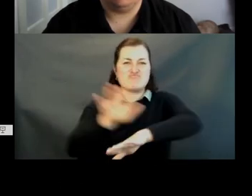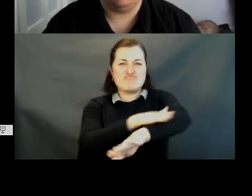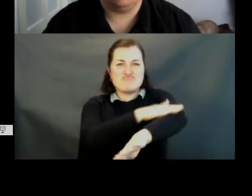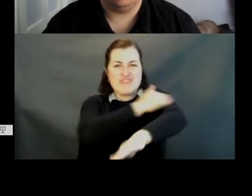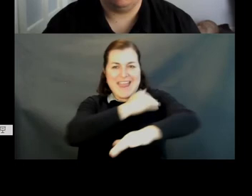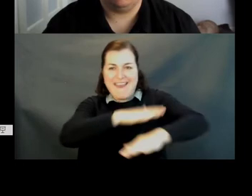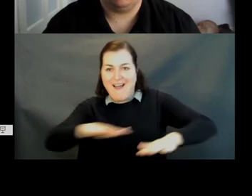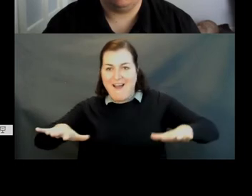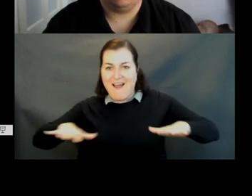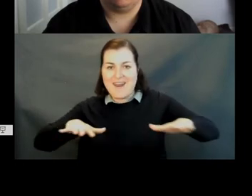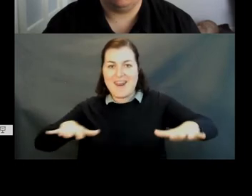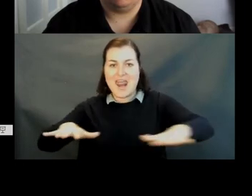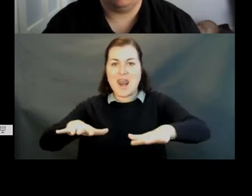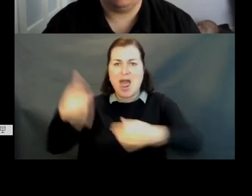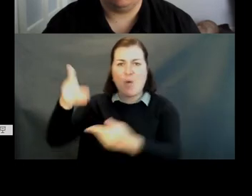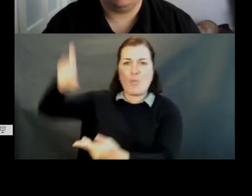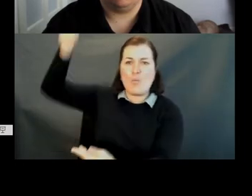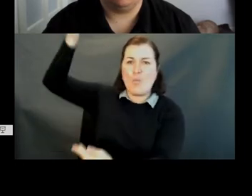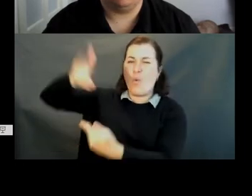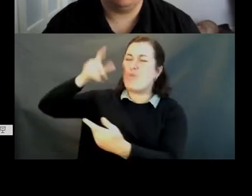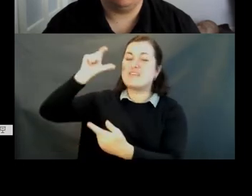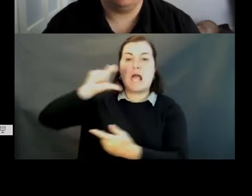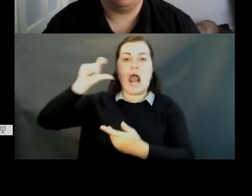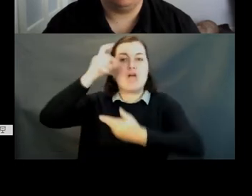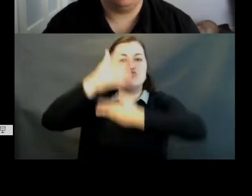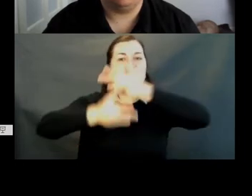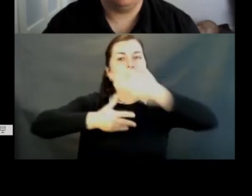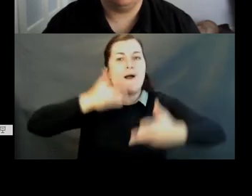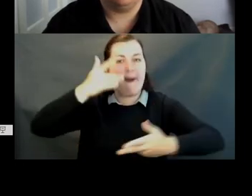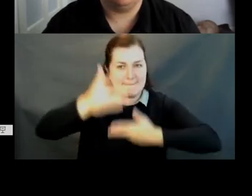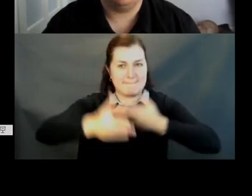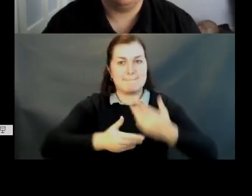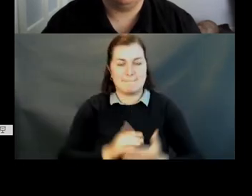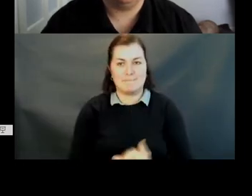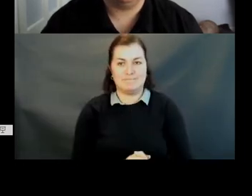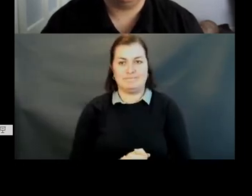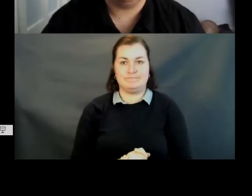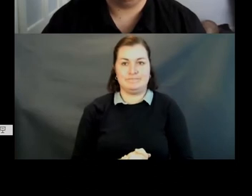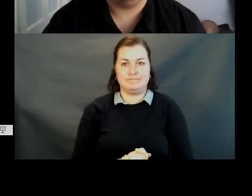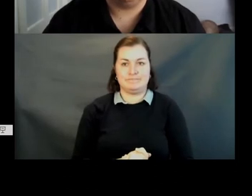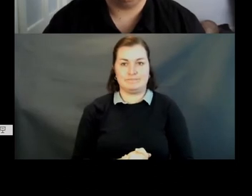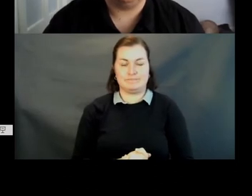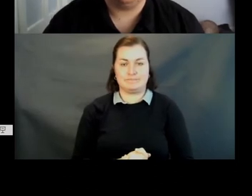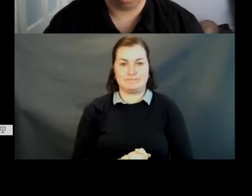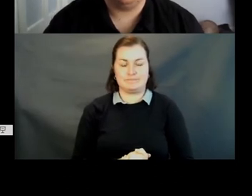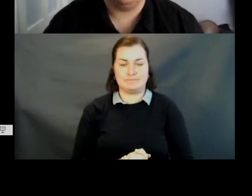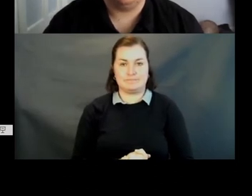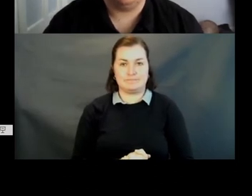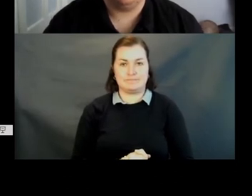I would describe the colors of the walls on either side. And so the description